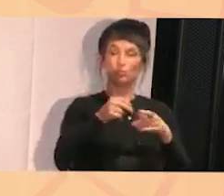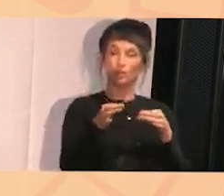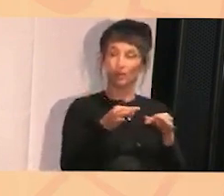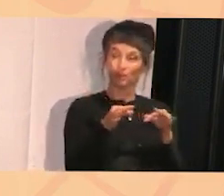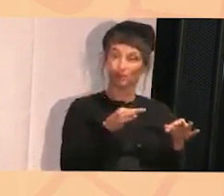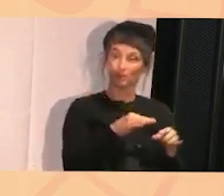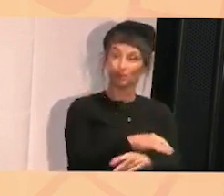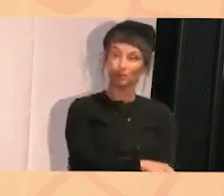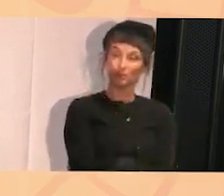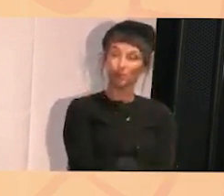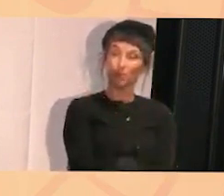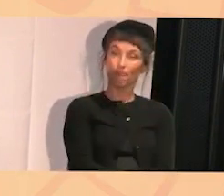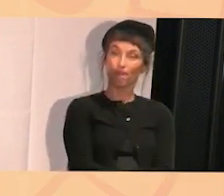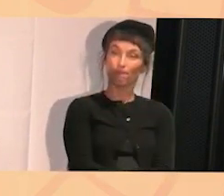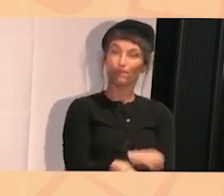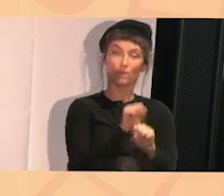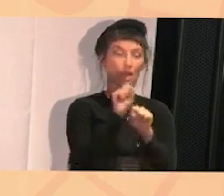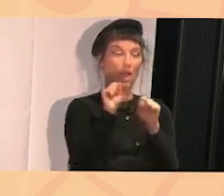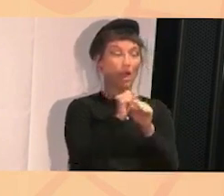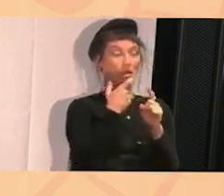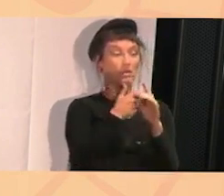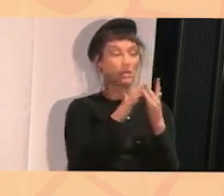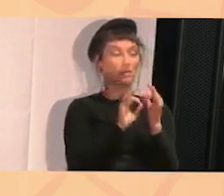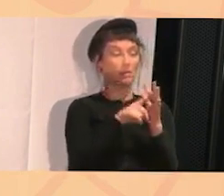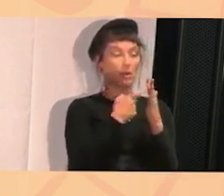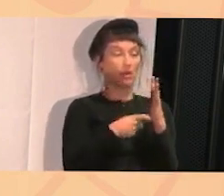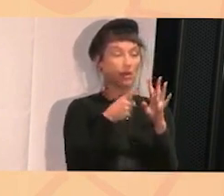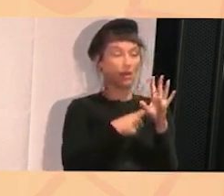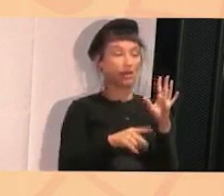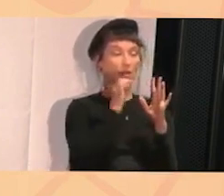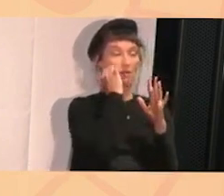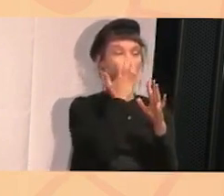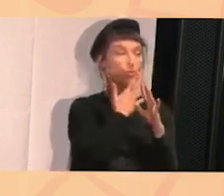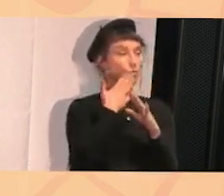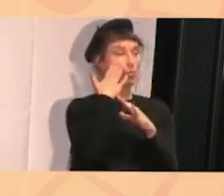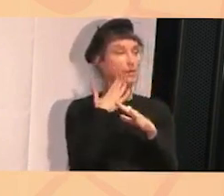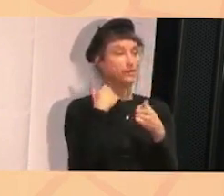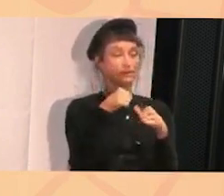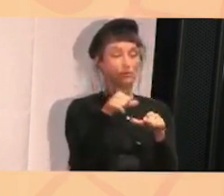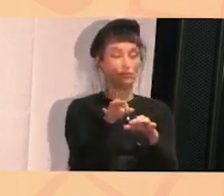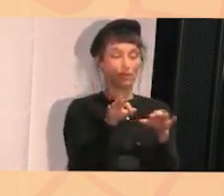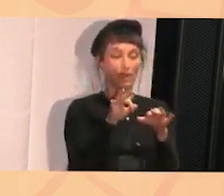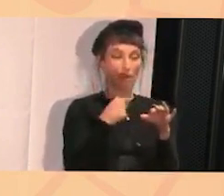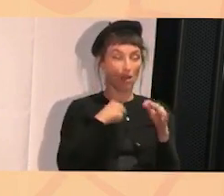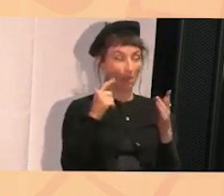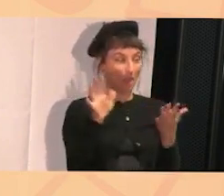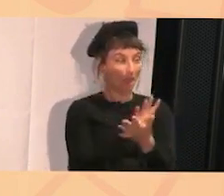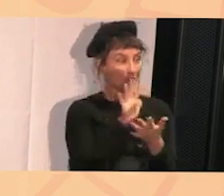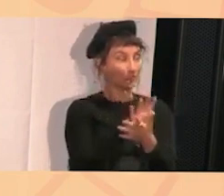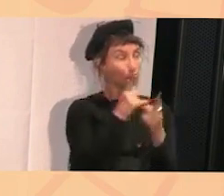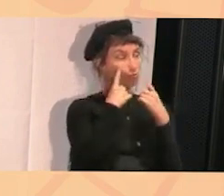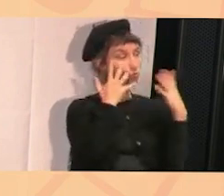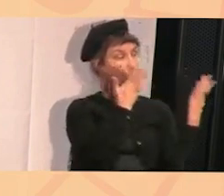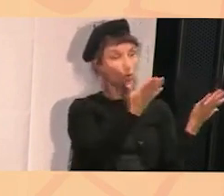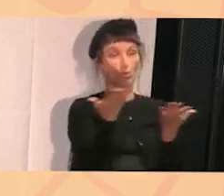plan, our Kimberley Aboriginal Women's Strategic Plan, and I'm happy to share that with anyone and with you,